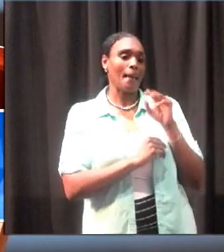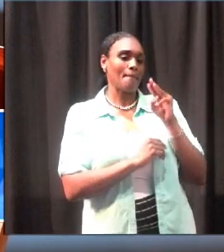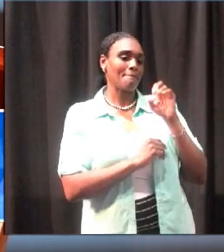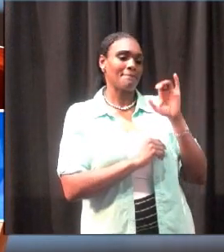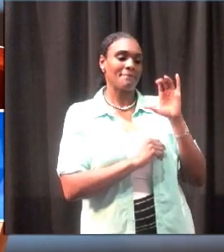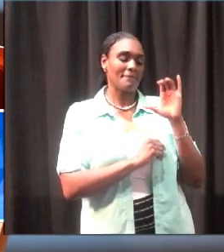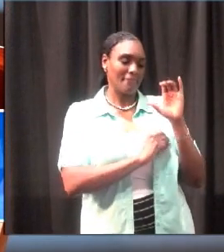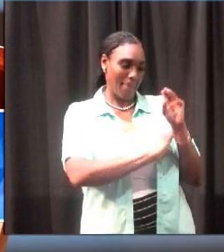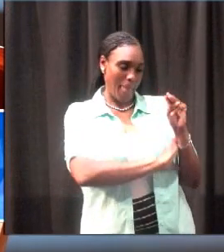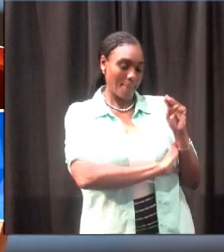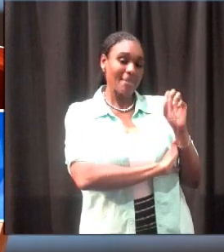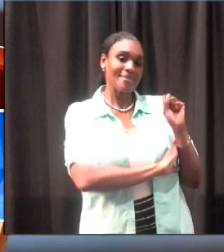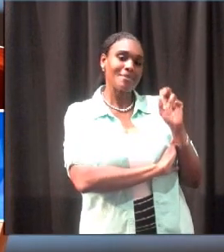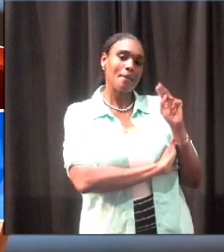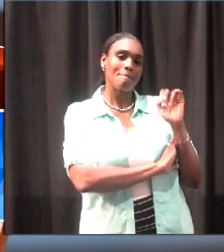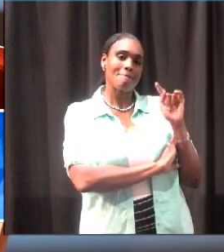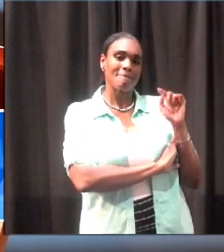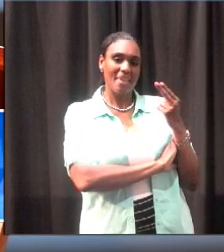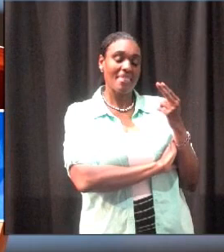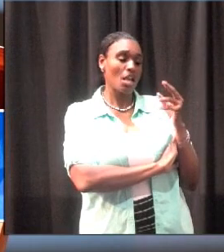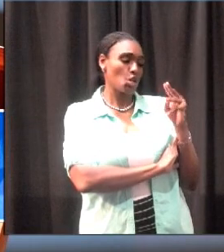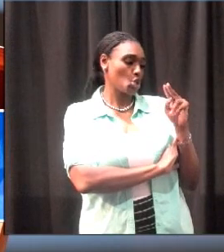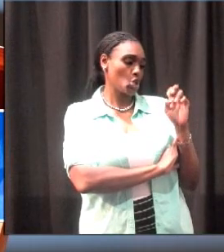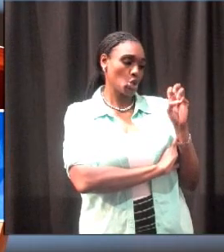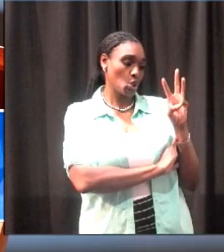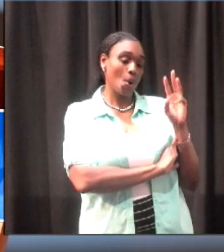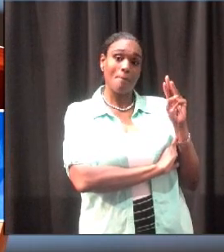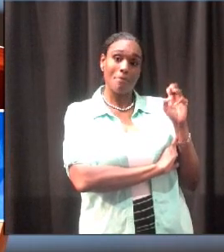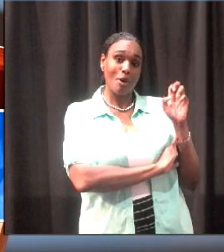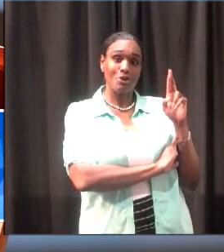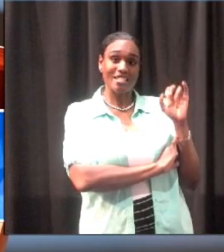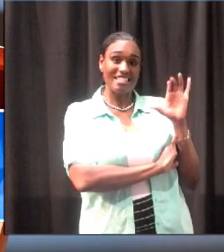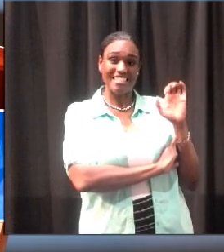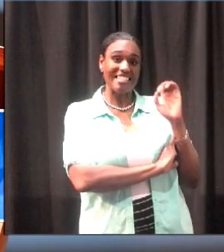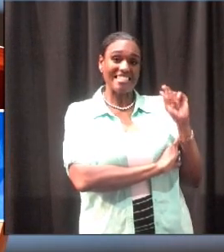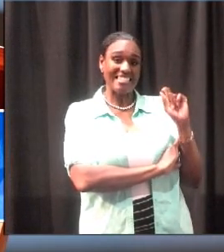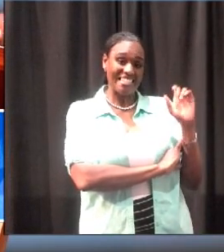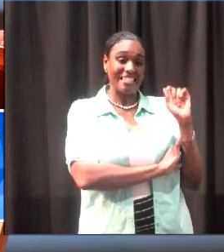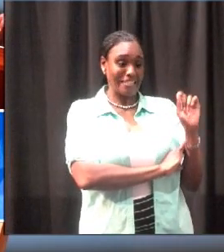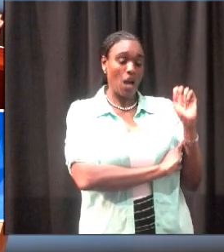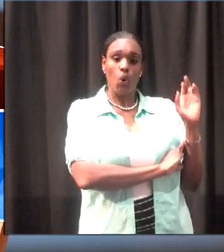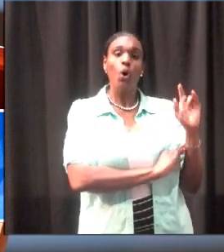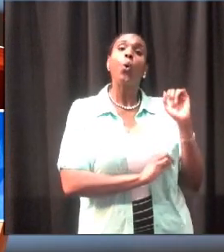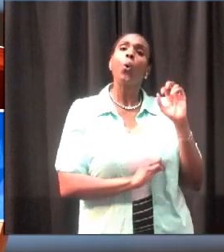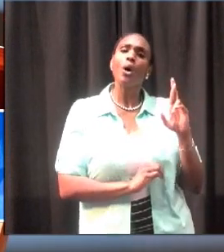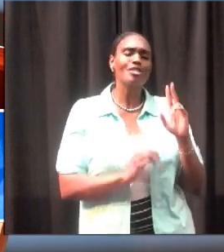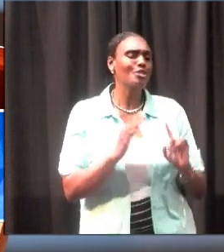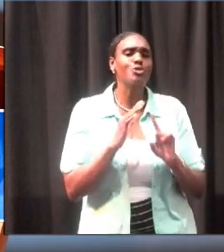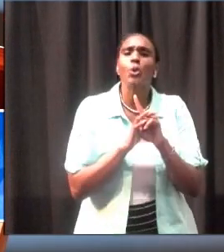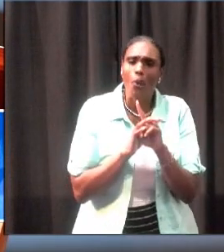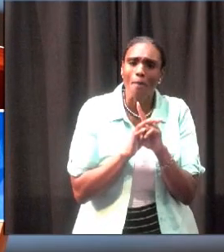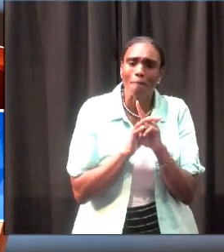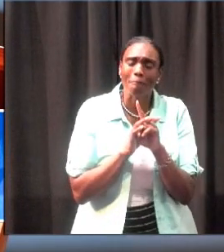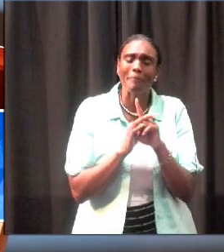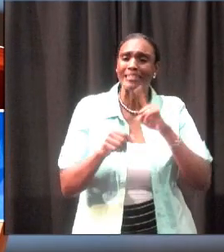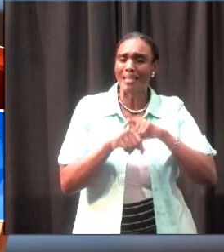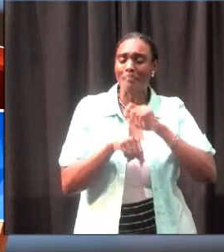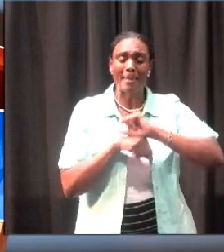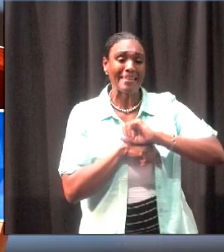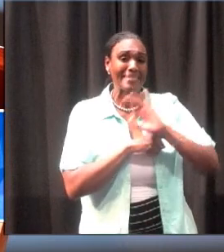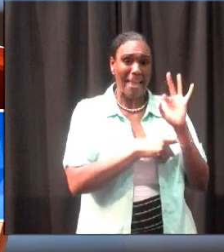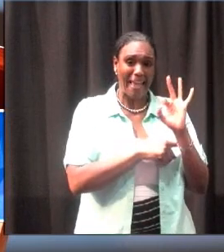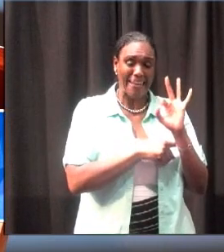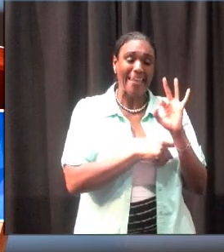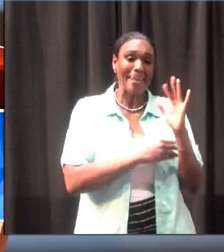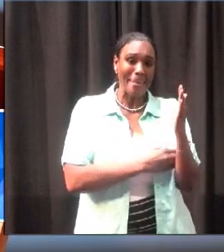msmith@newmercycc.org and I can send you the link. If you can't remember that, then please just show up. We'll be here from 9 a.m.